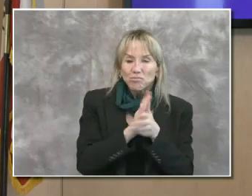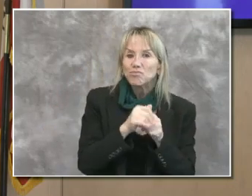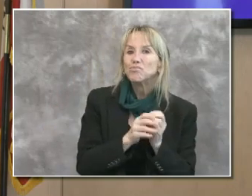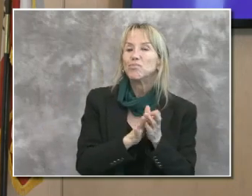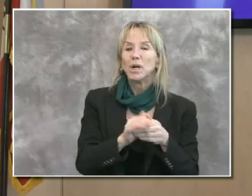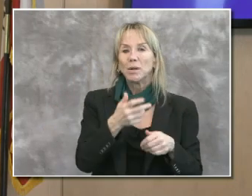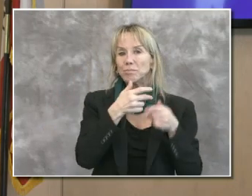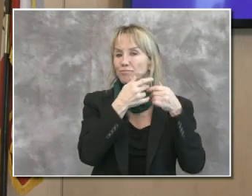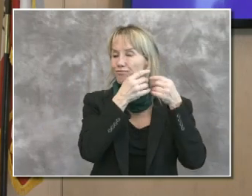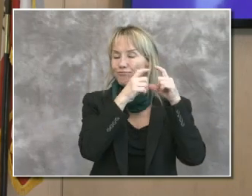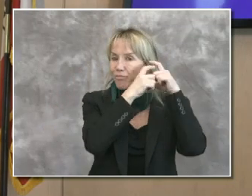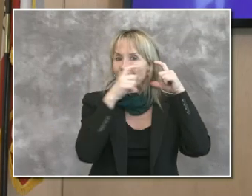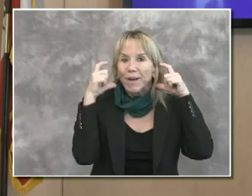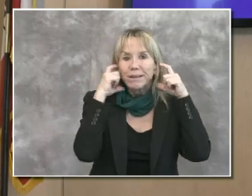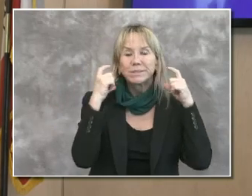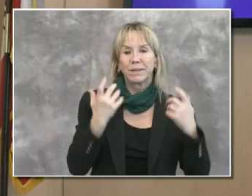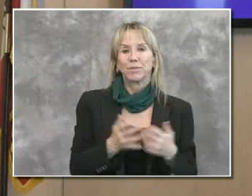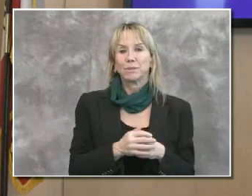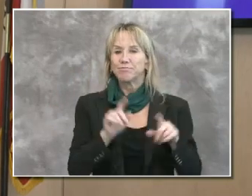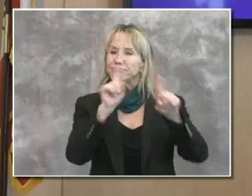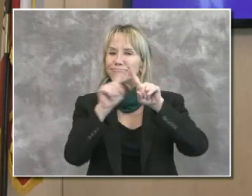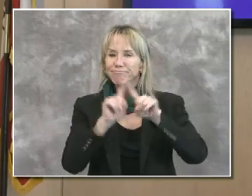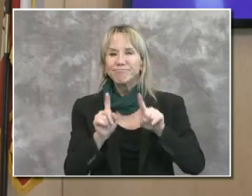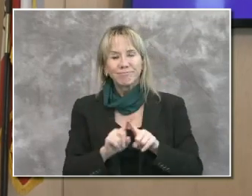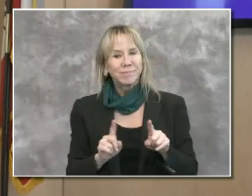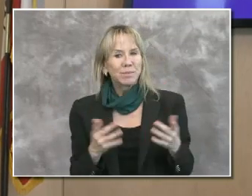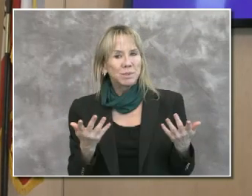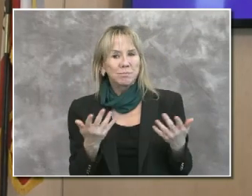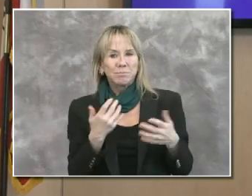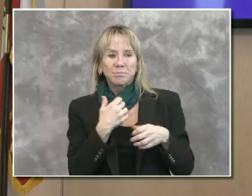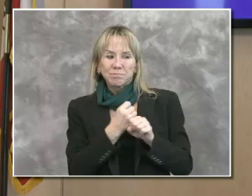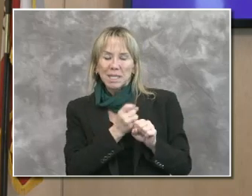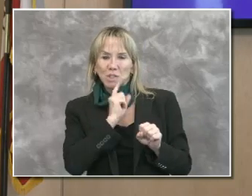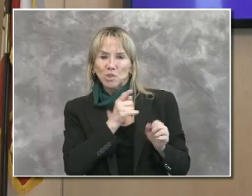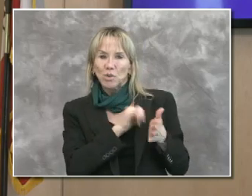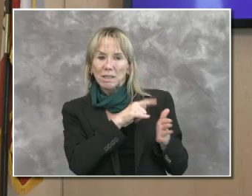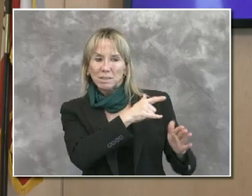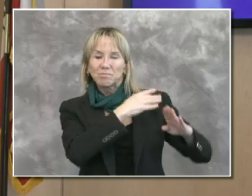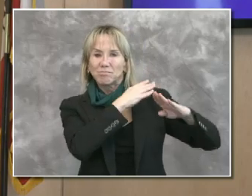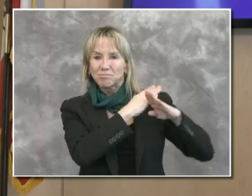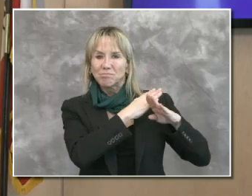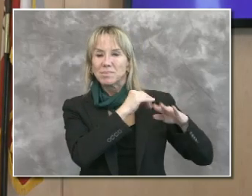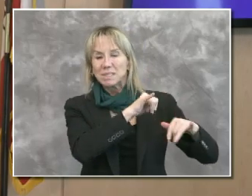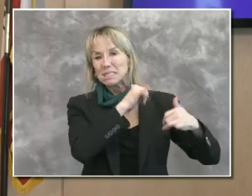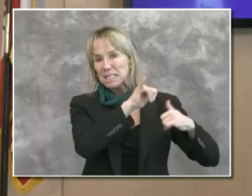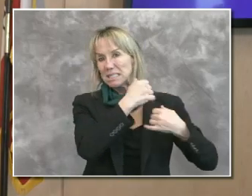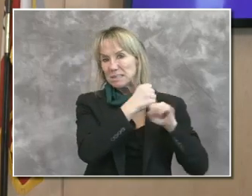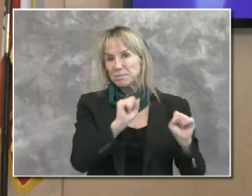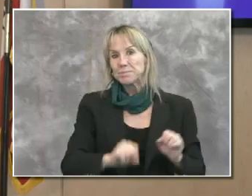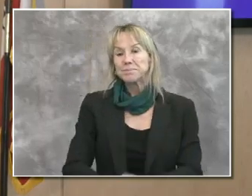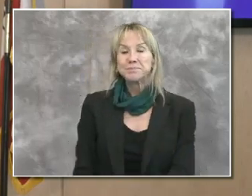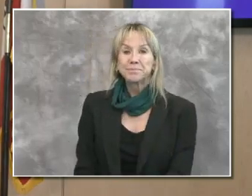washing, face coverings, and other things to try and mitigate the dangers that environment poses.